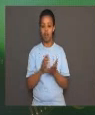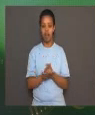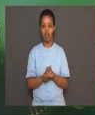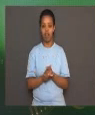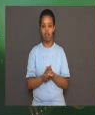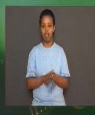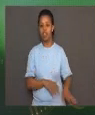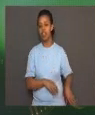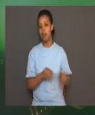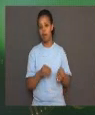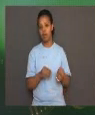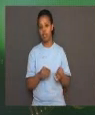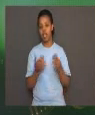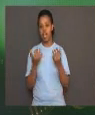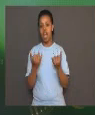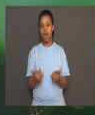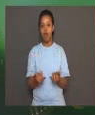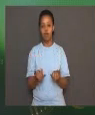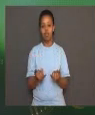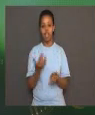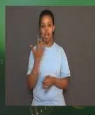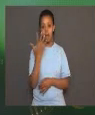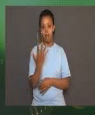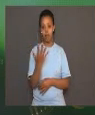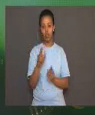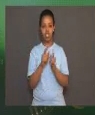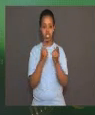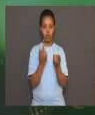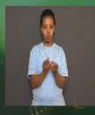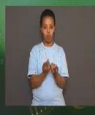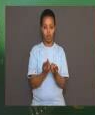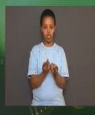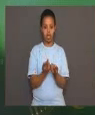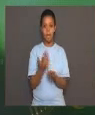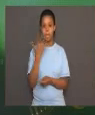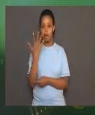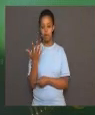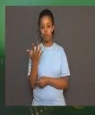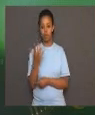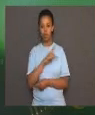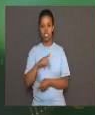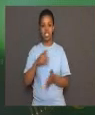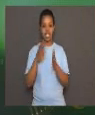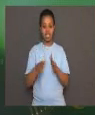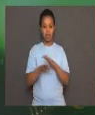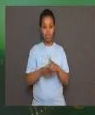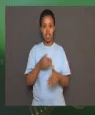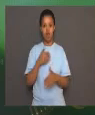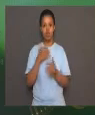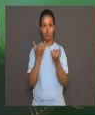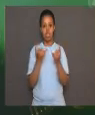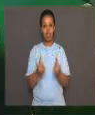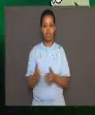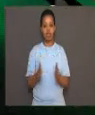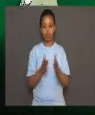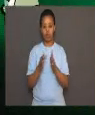Students, can you write the 5 groups within the 5 kingdom classification system?